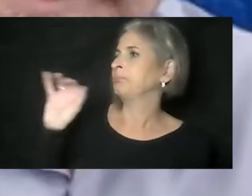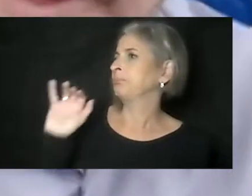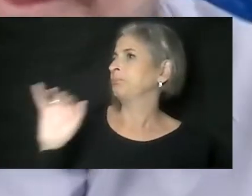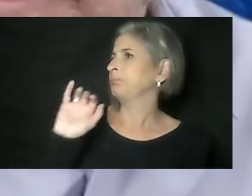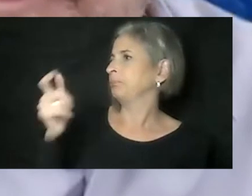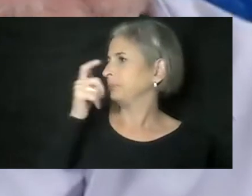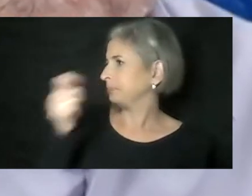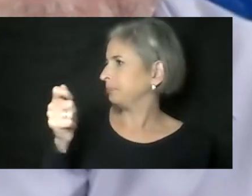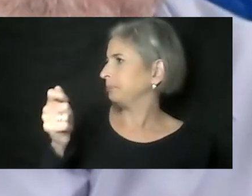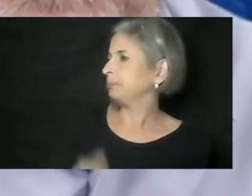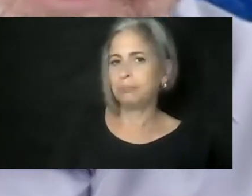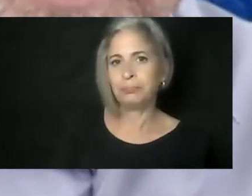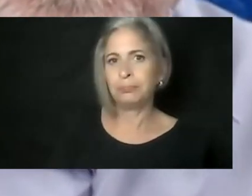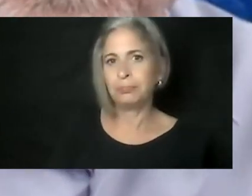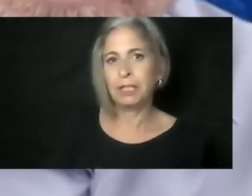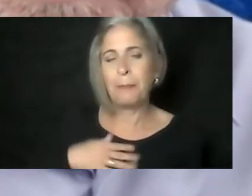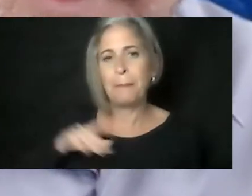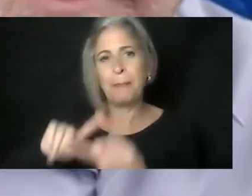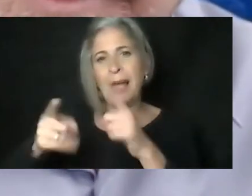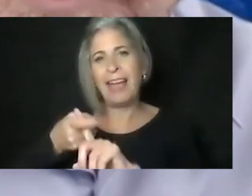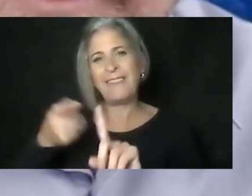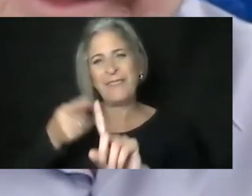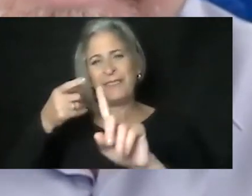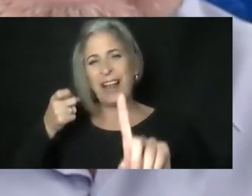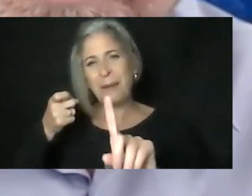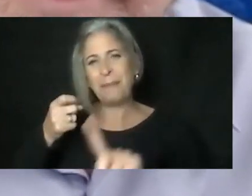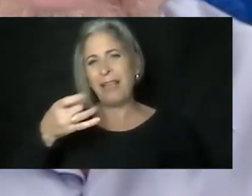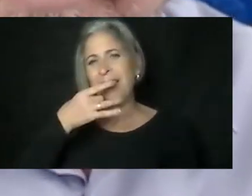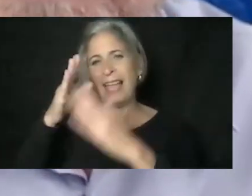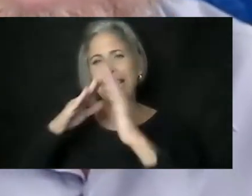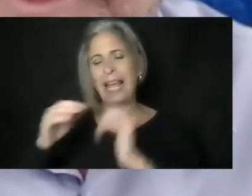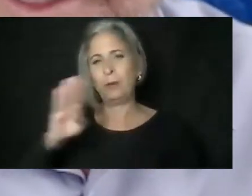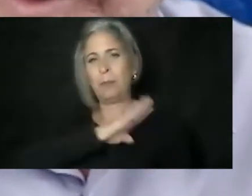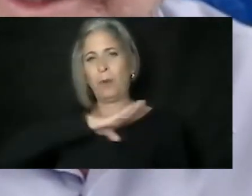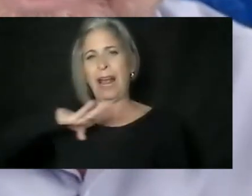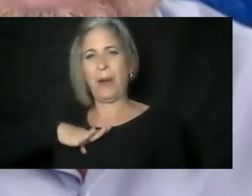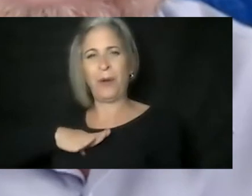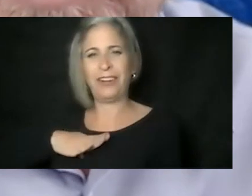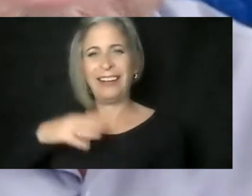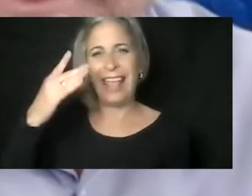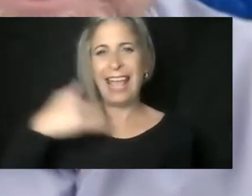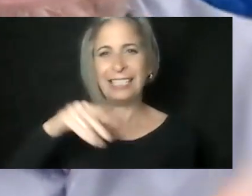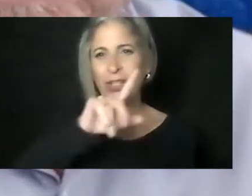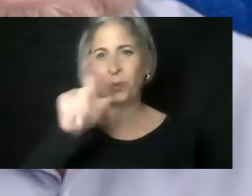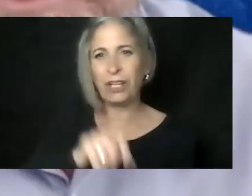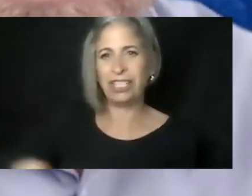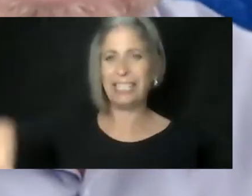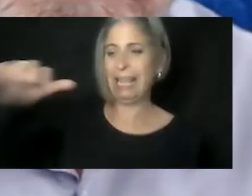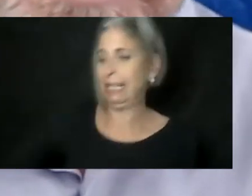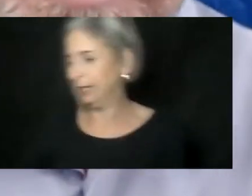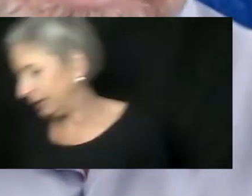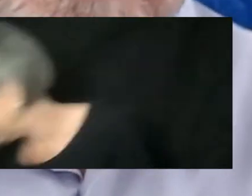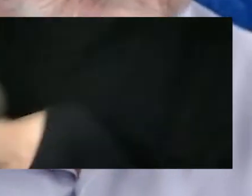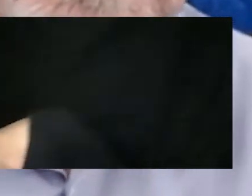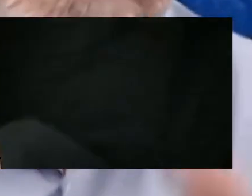Interesting. My friend from the Lighthouse of Broward, Eric Barrett, had a question for you folks. He had his hand up a second ago.